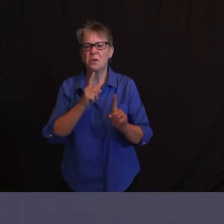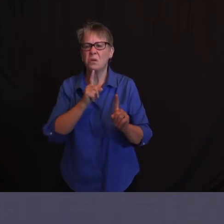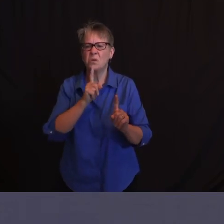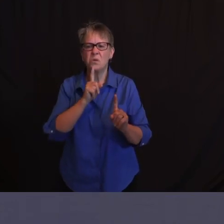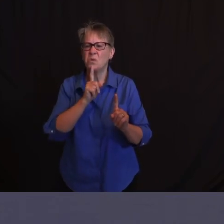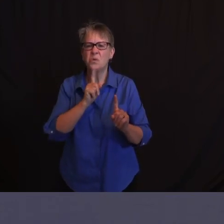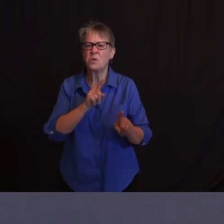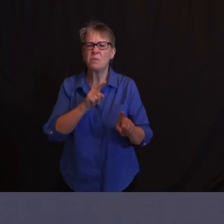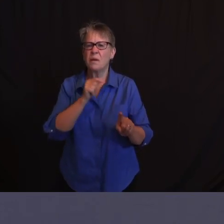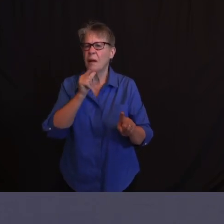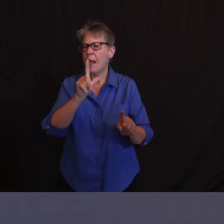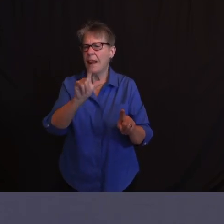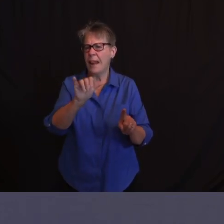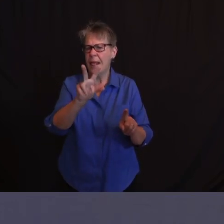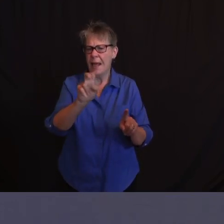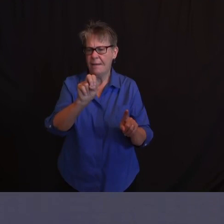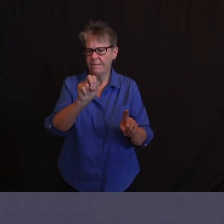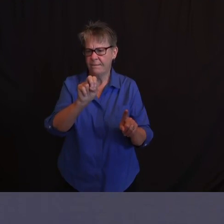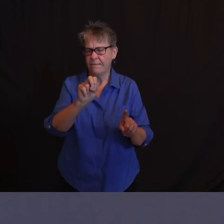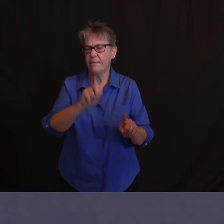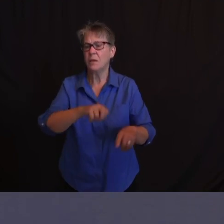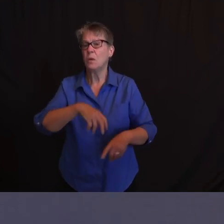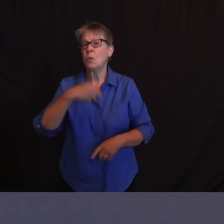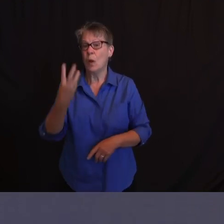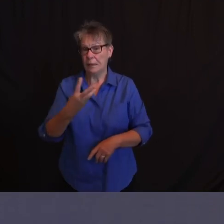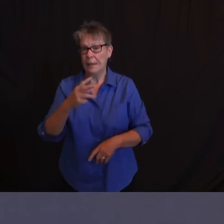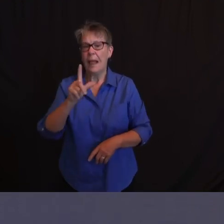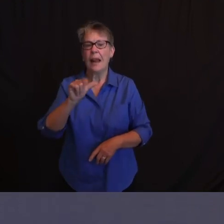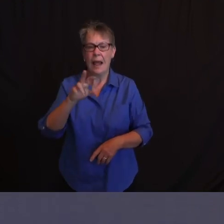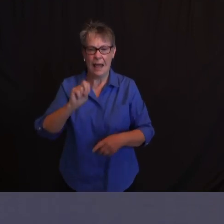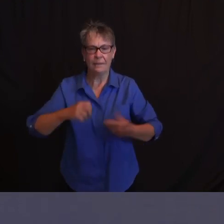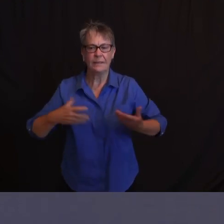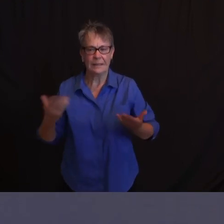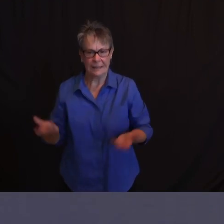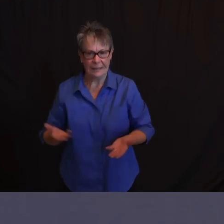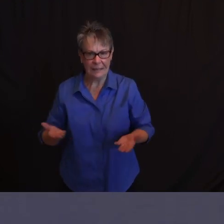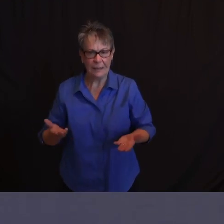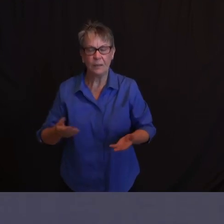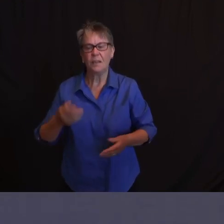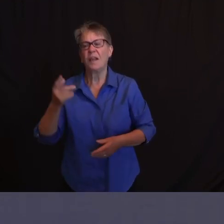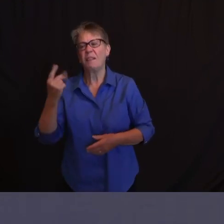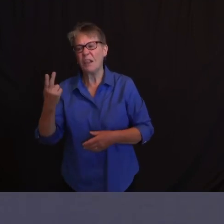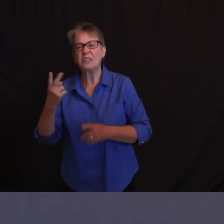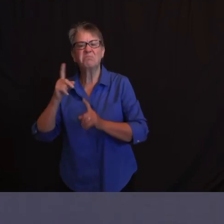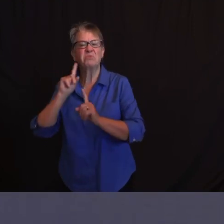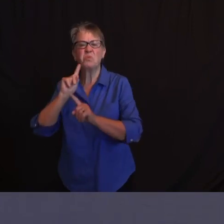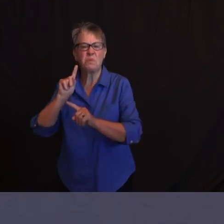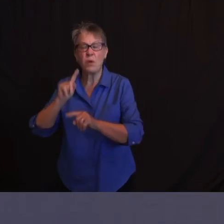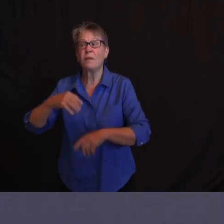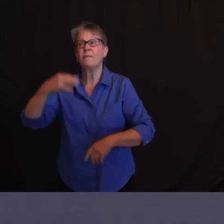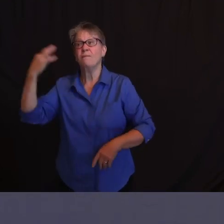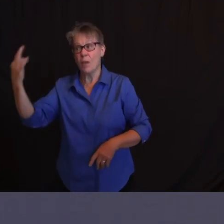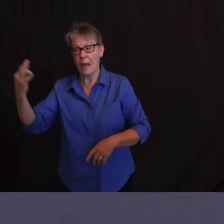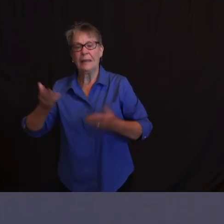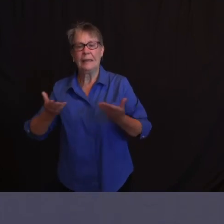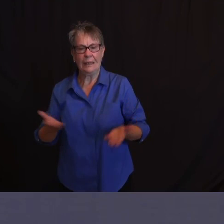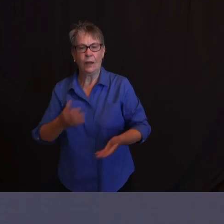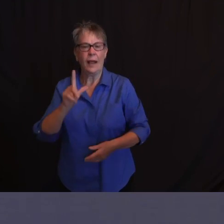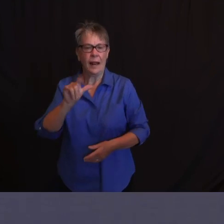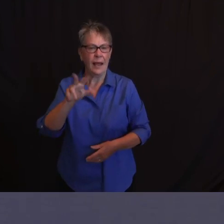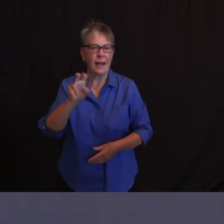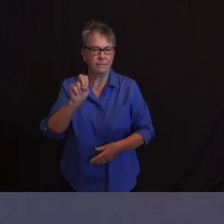Wednesday, virtual on Thursday, and then back with you live on Friday, unless you hear otherwise. If there's something that we think leads us